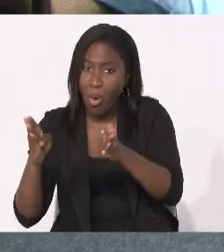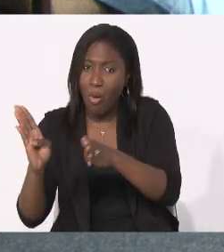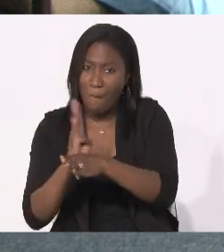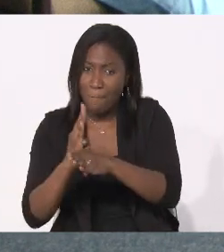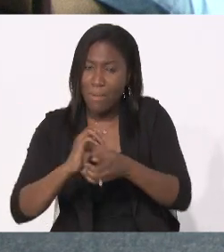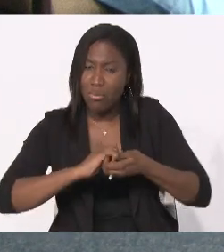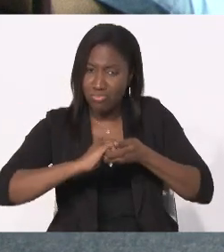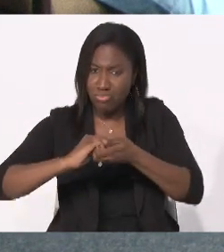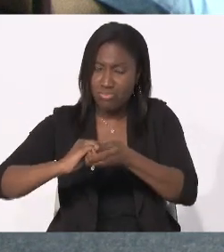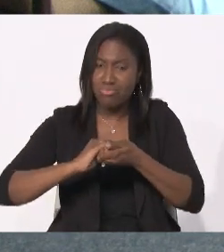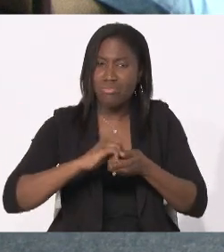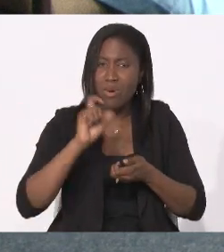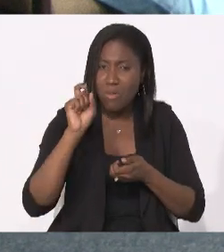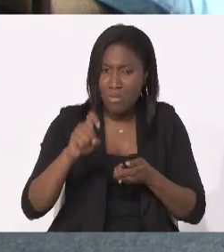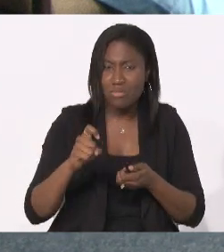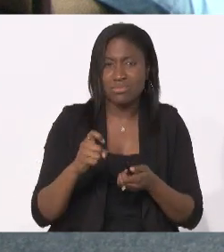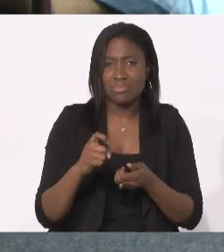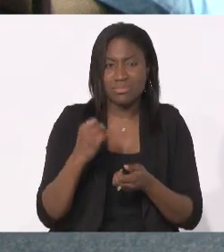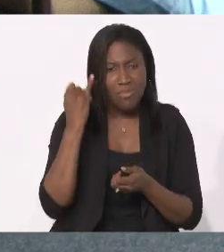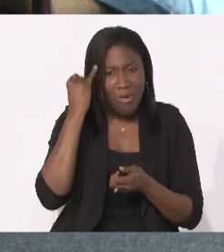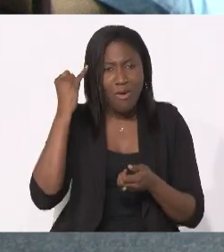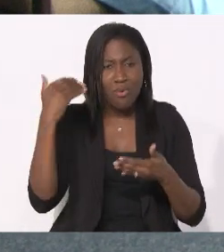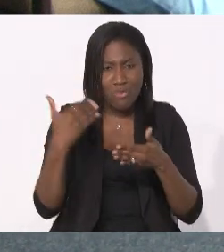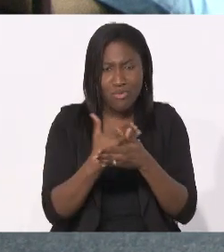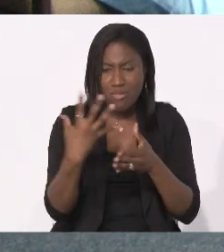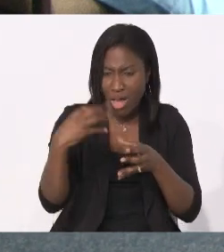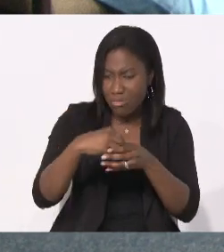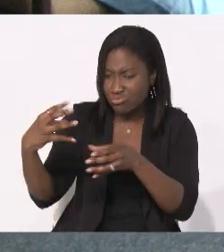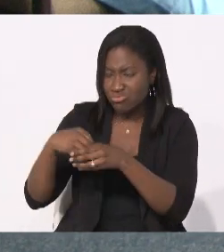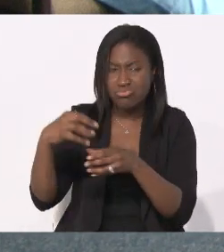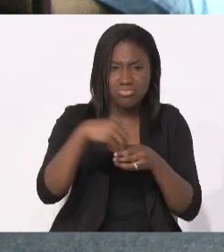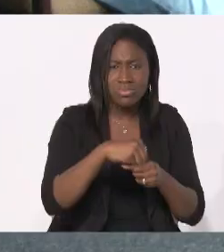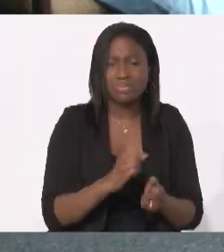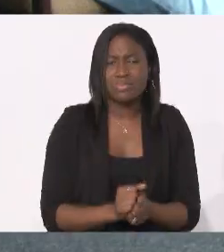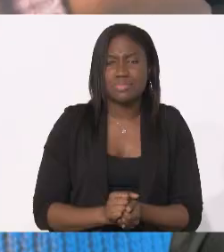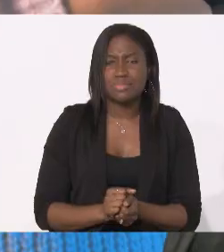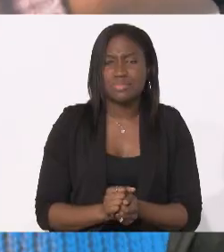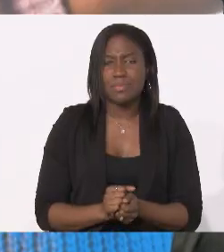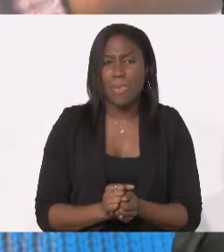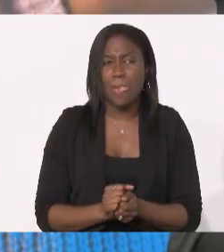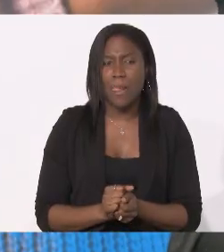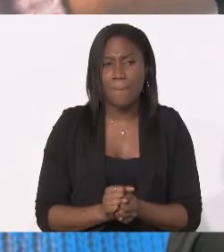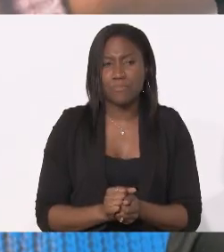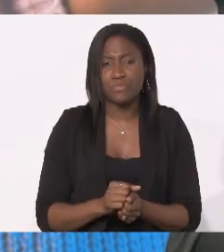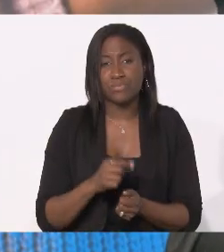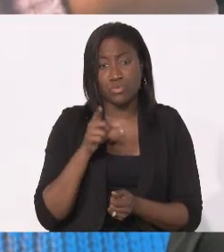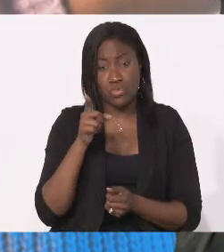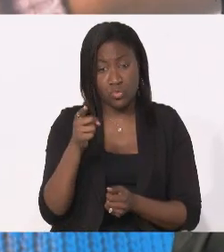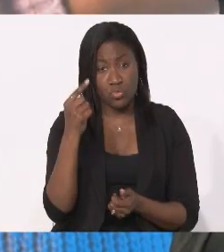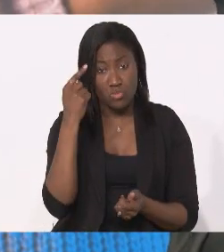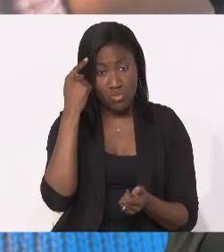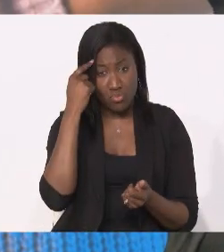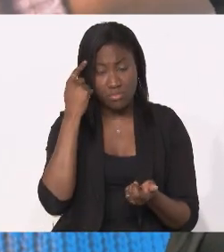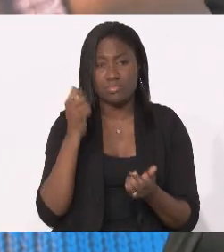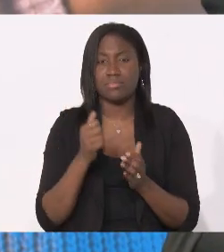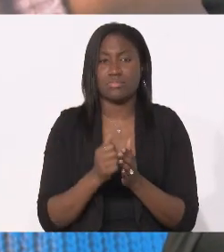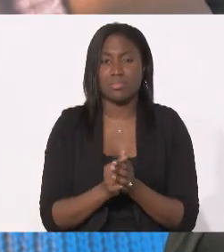And then, and then it is encouraging people to push, to